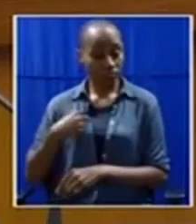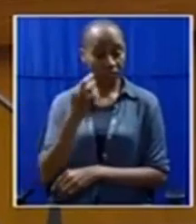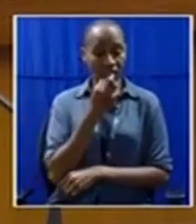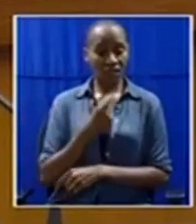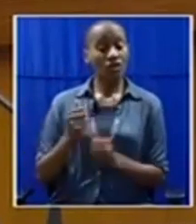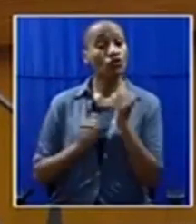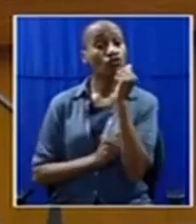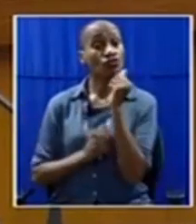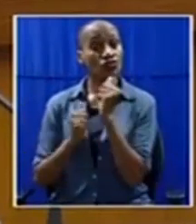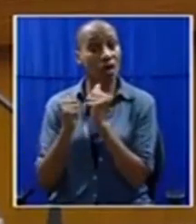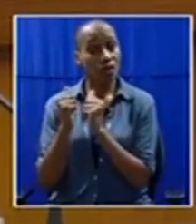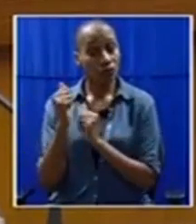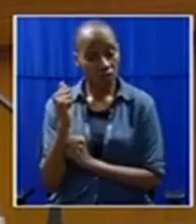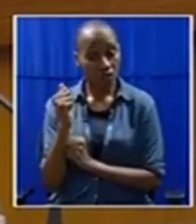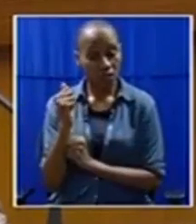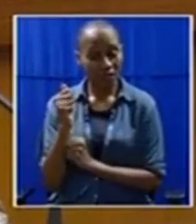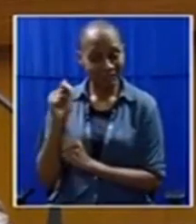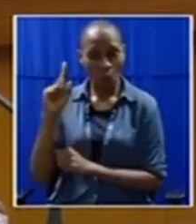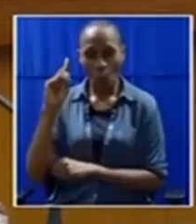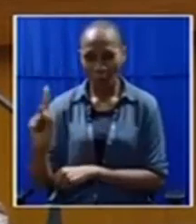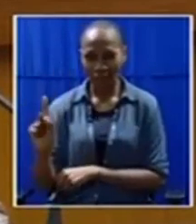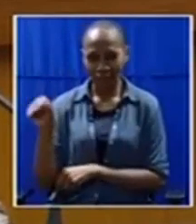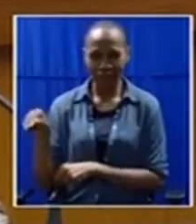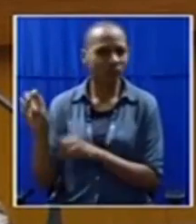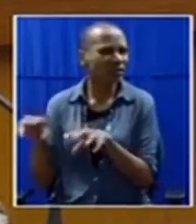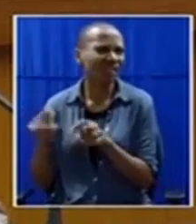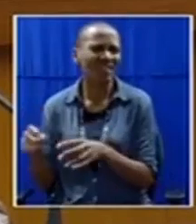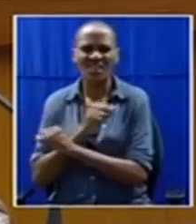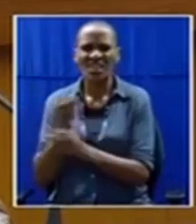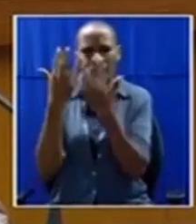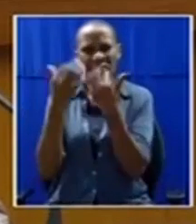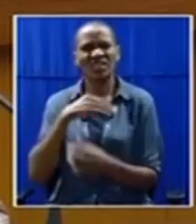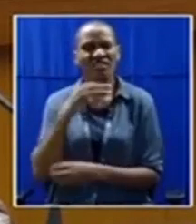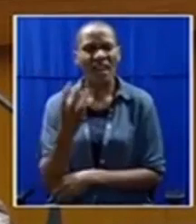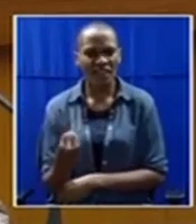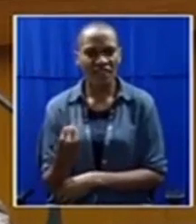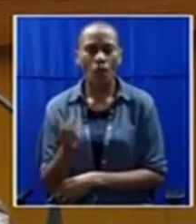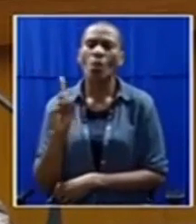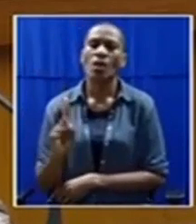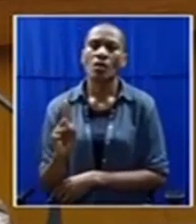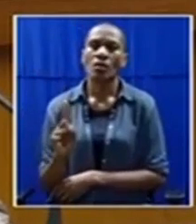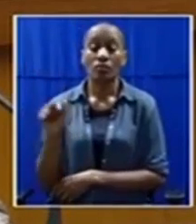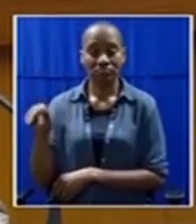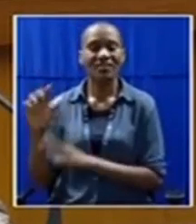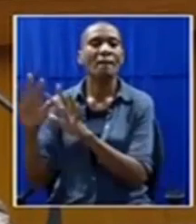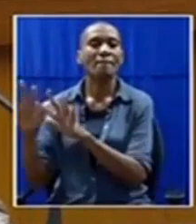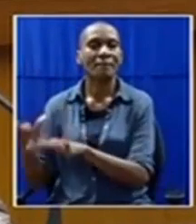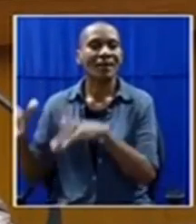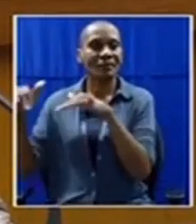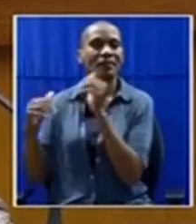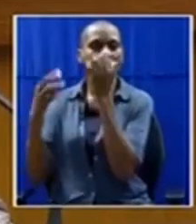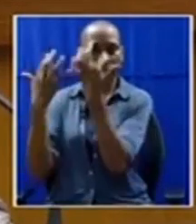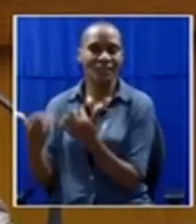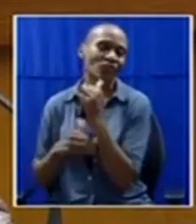we pointed out were suffering and had not been allocated the resources was actually the Parliamentary Budget